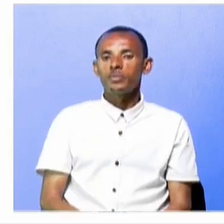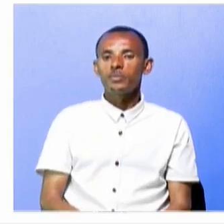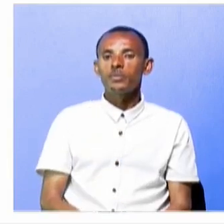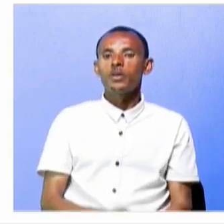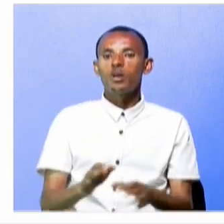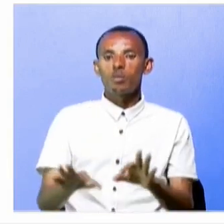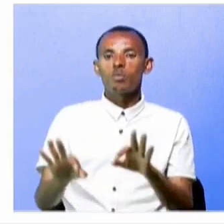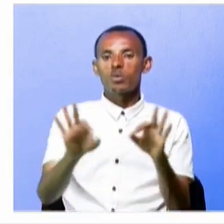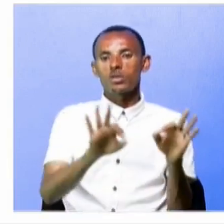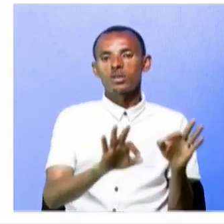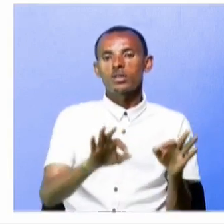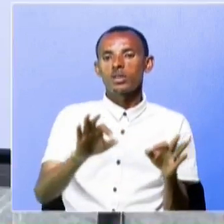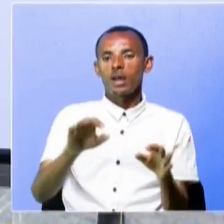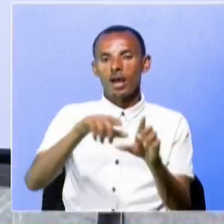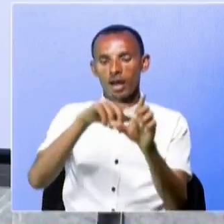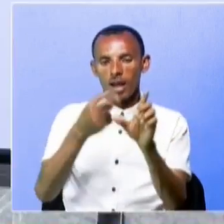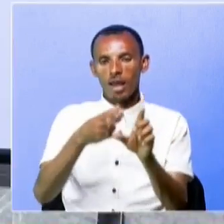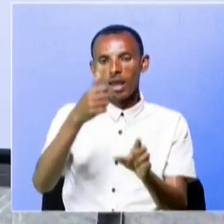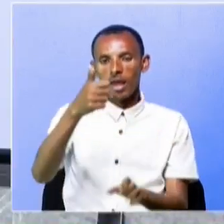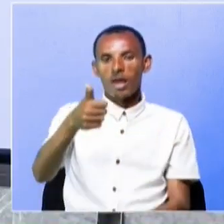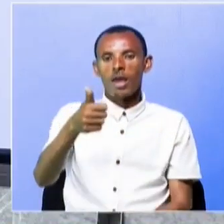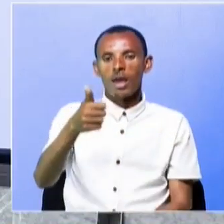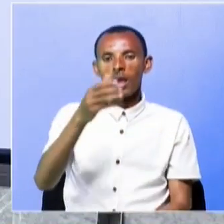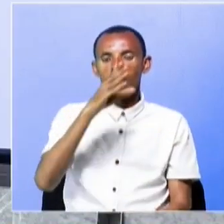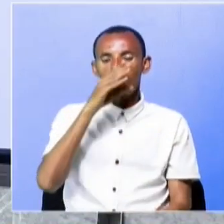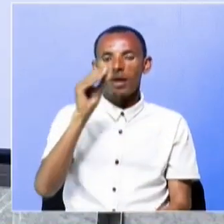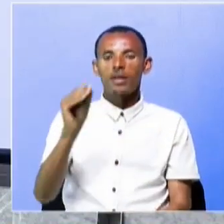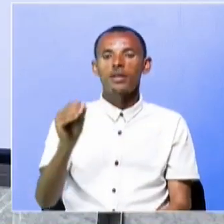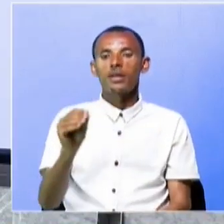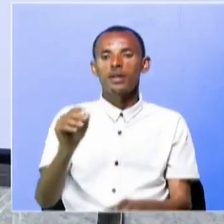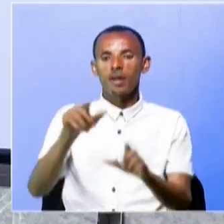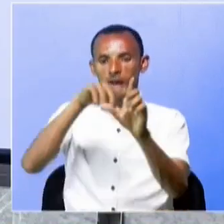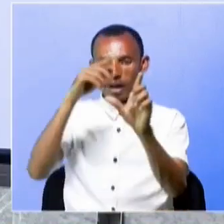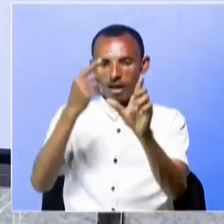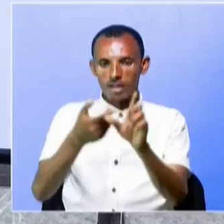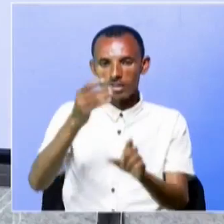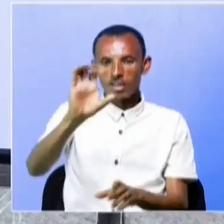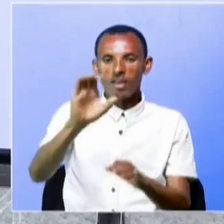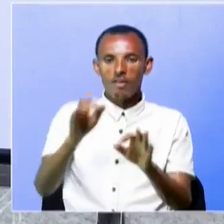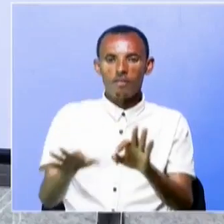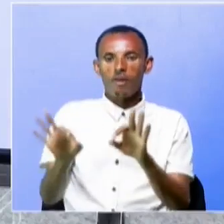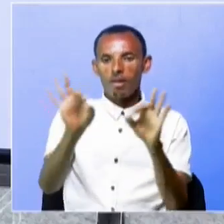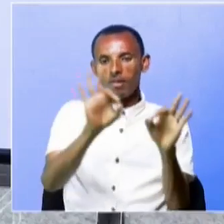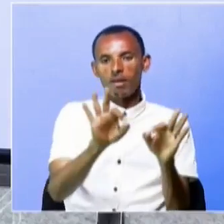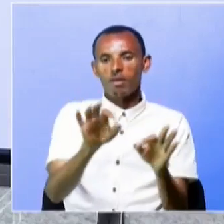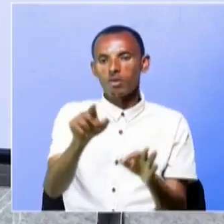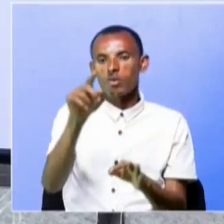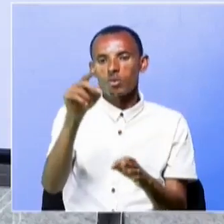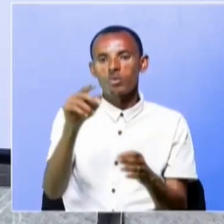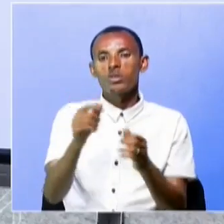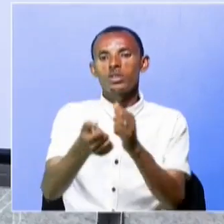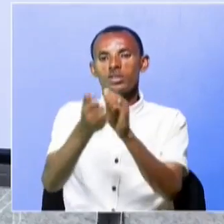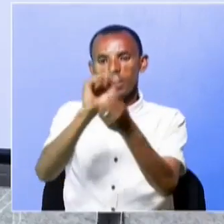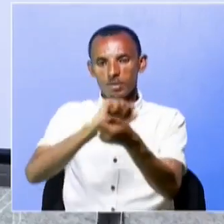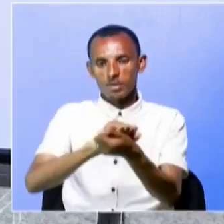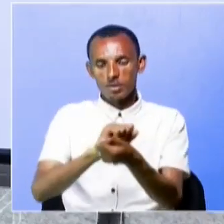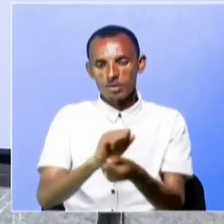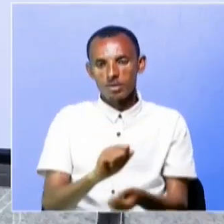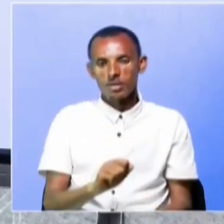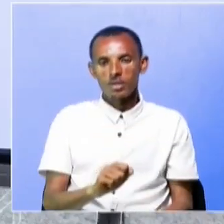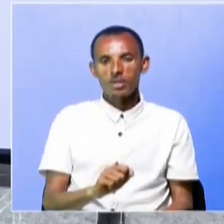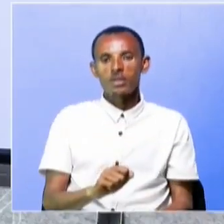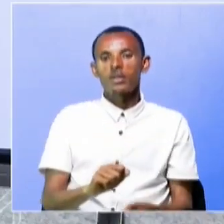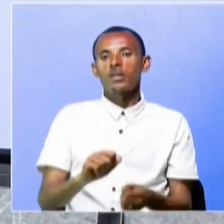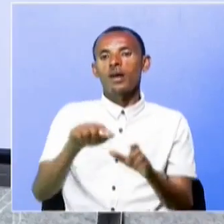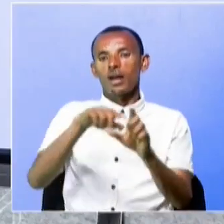put angle A as it is. And in place of angle C, you can substitute, in place of angle E, you